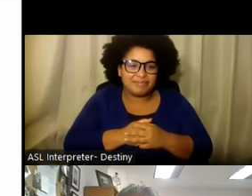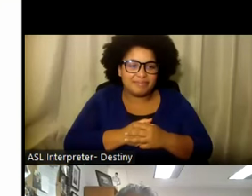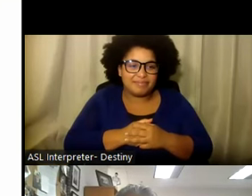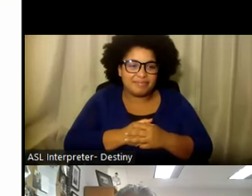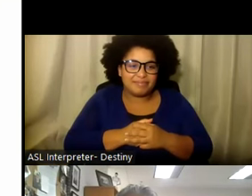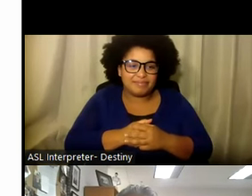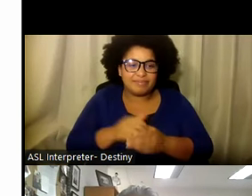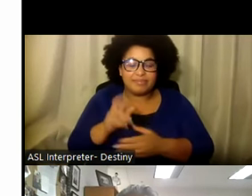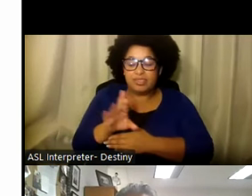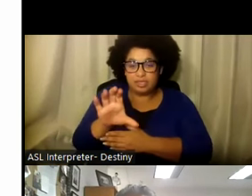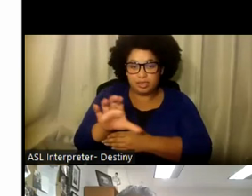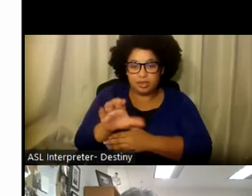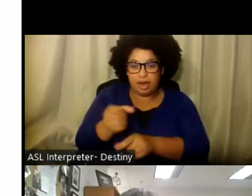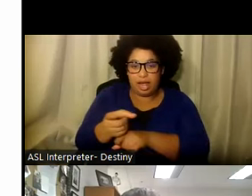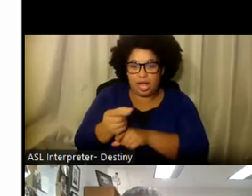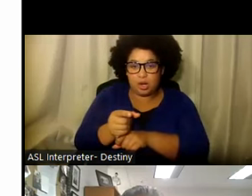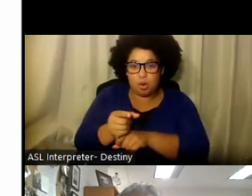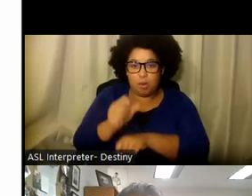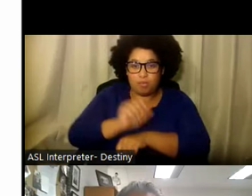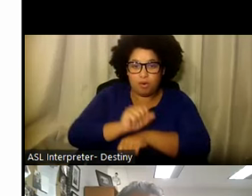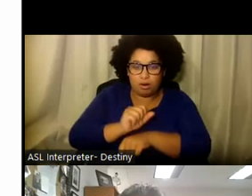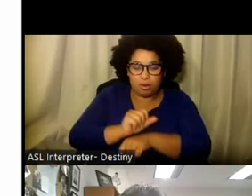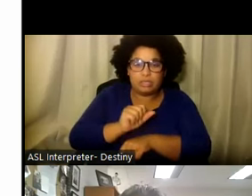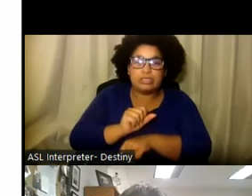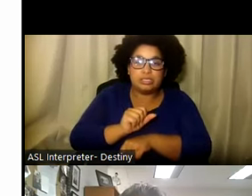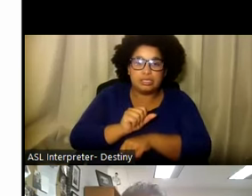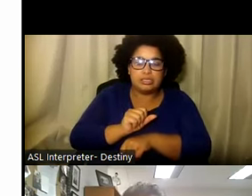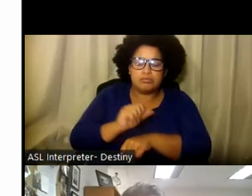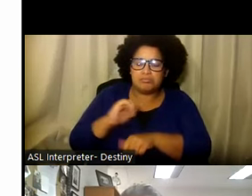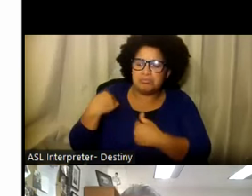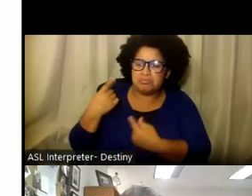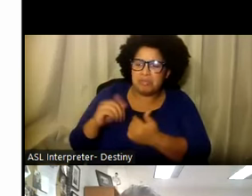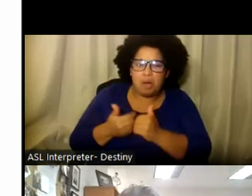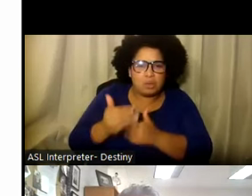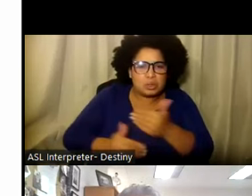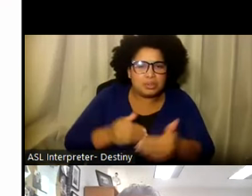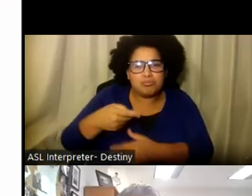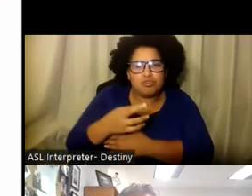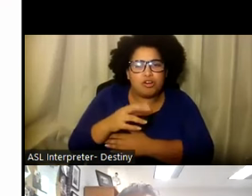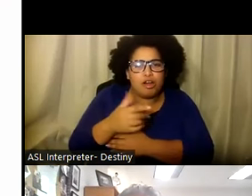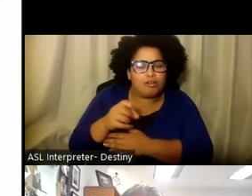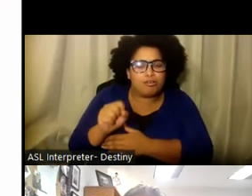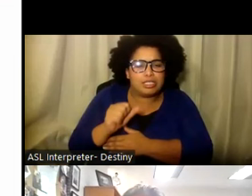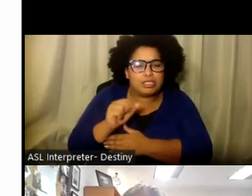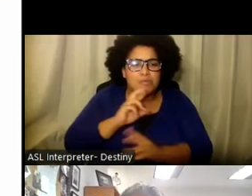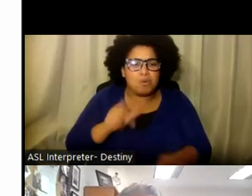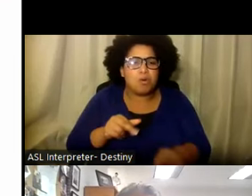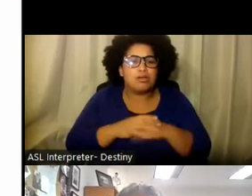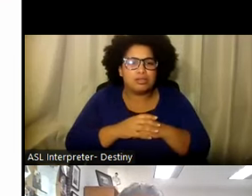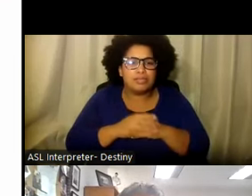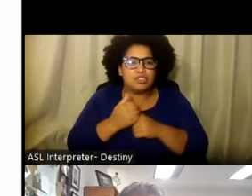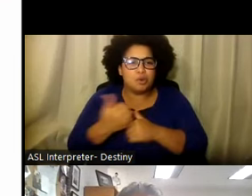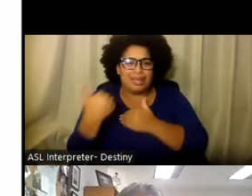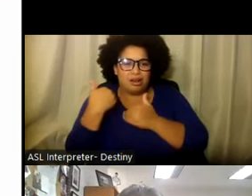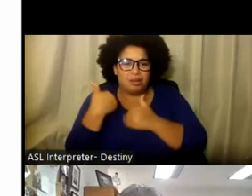Regional Center's annual progress reports. So again, on the accountability, we want to make sure that the investment is